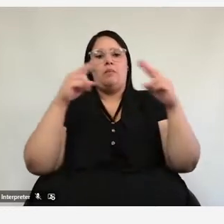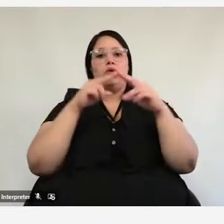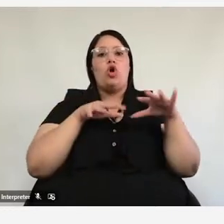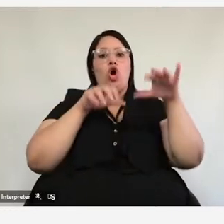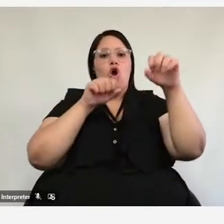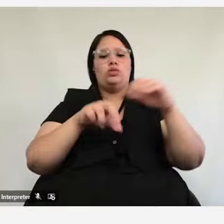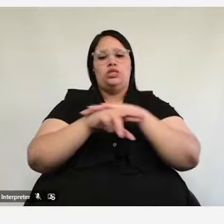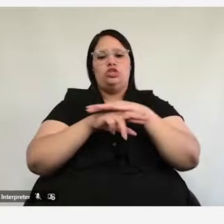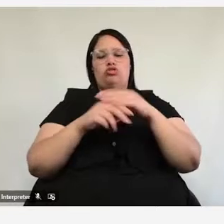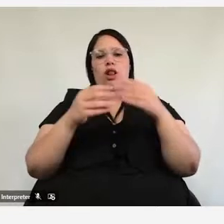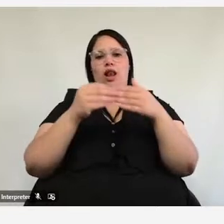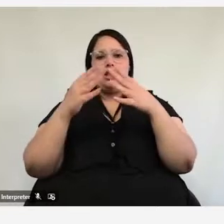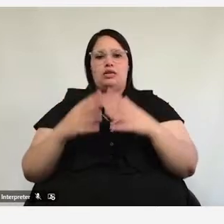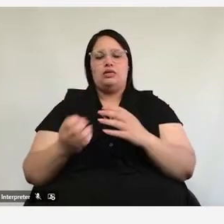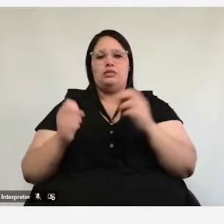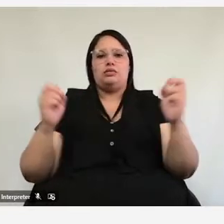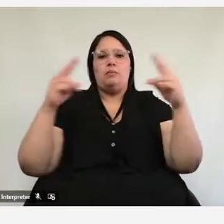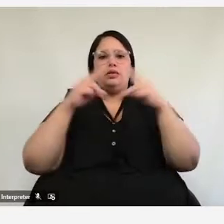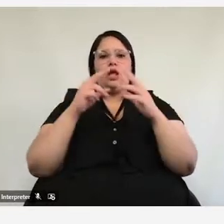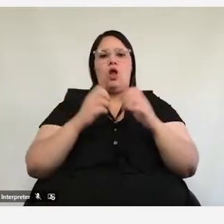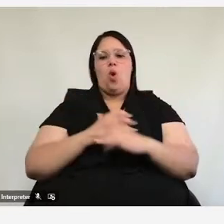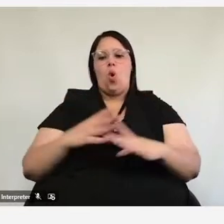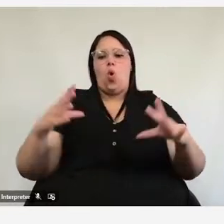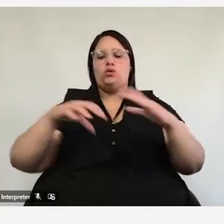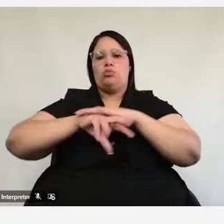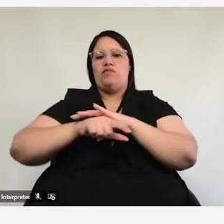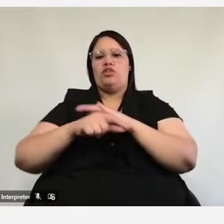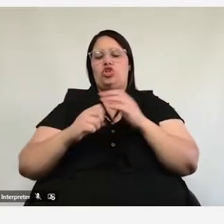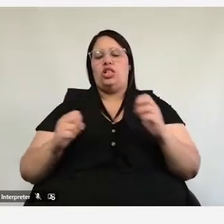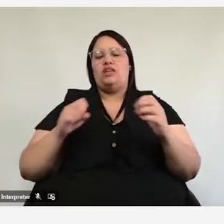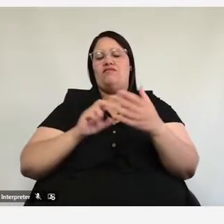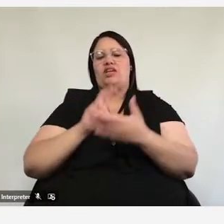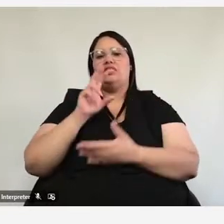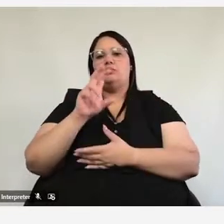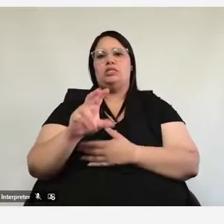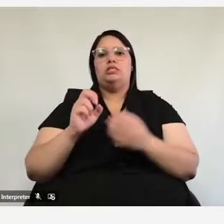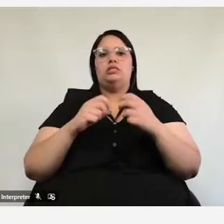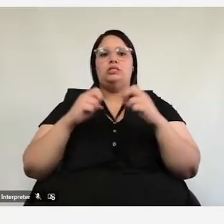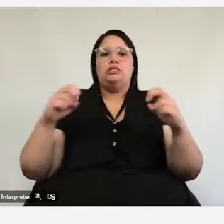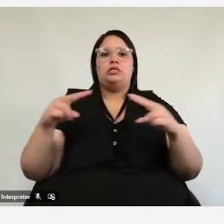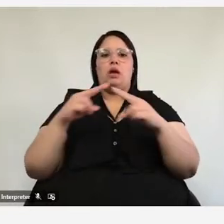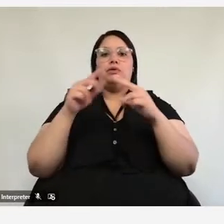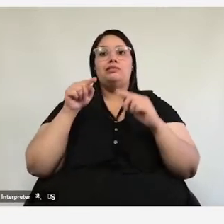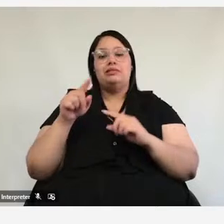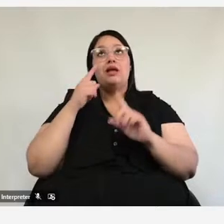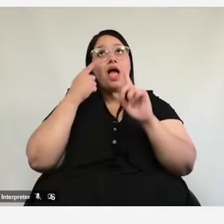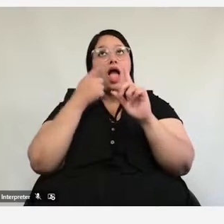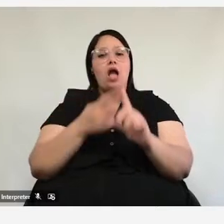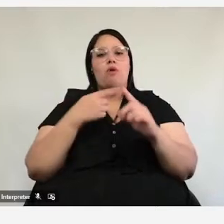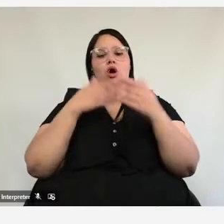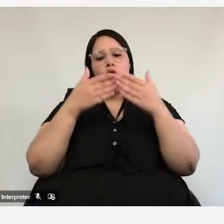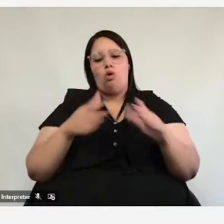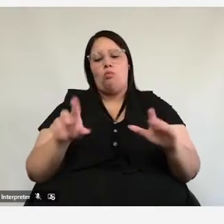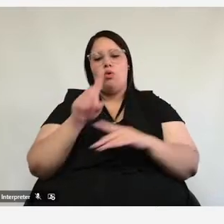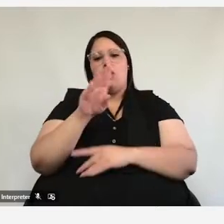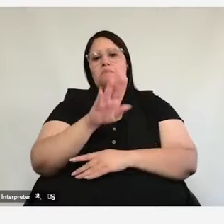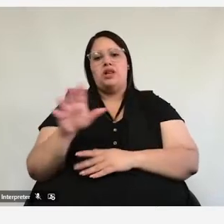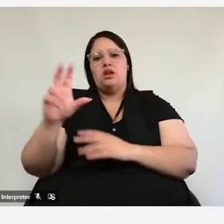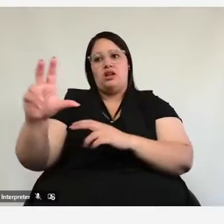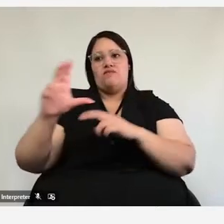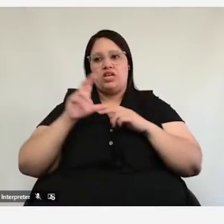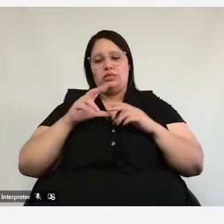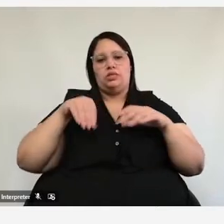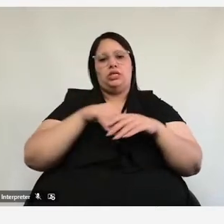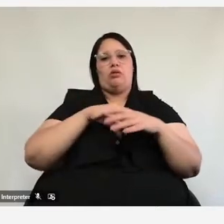Regional Leaders Summit, and launching our inaugural Provincial Investment Summit, aiming to unlock 1 billion rand worth of investment into our